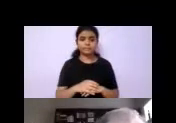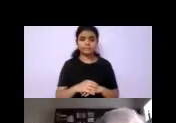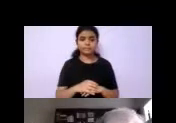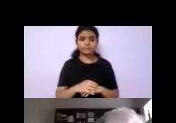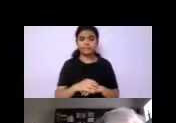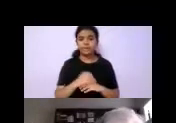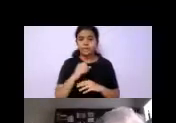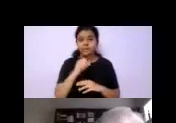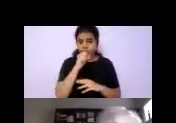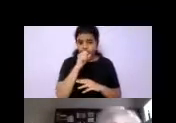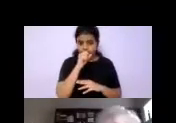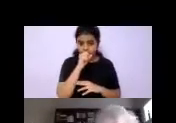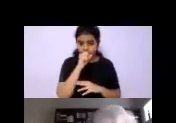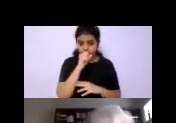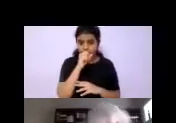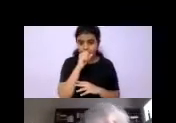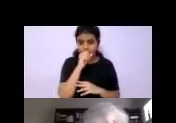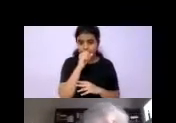So, is the